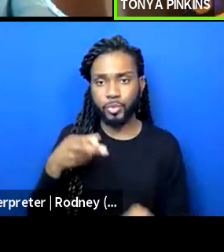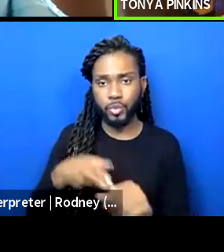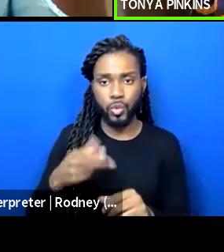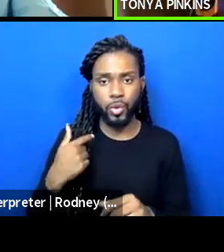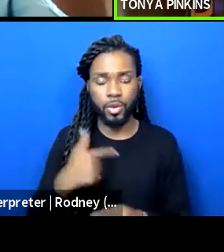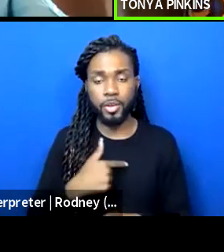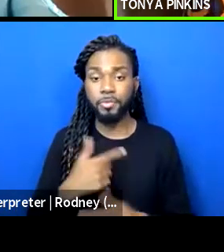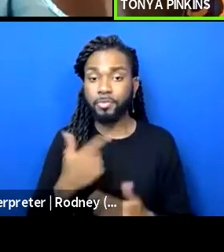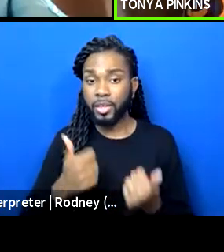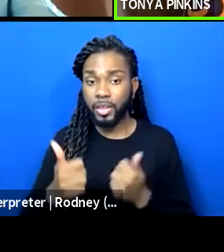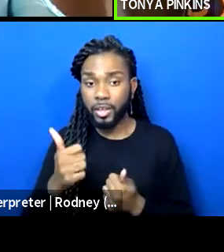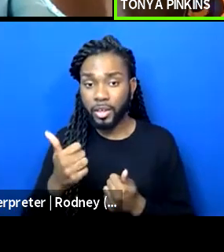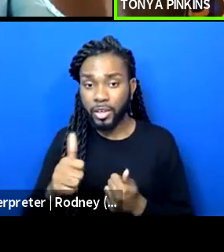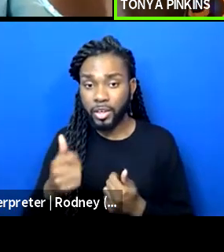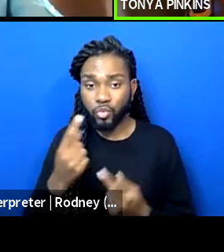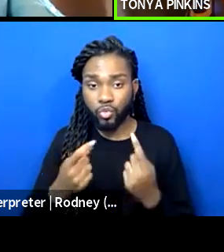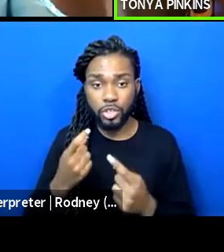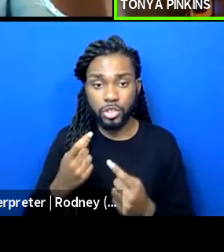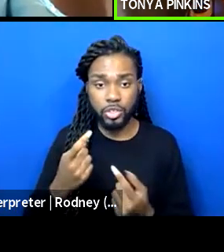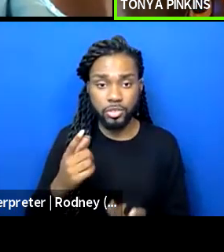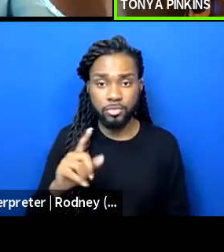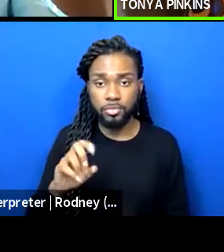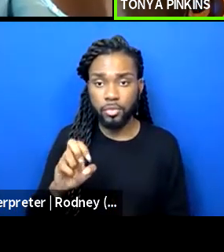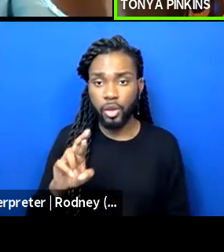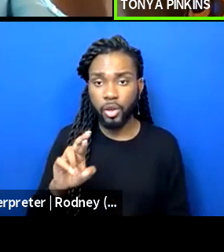from anybody, Erica?